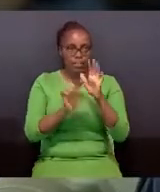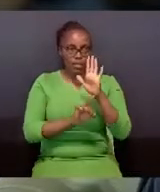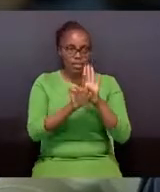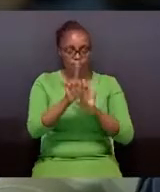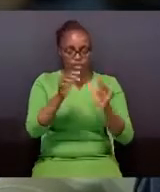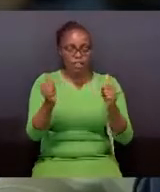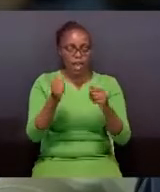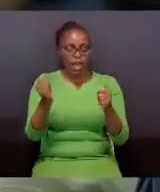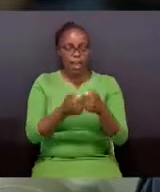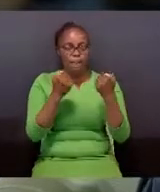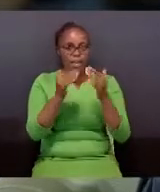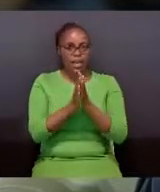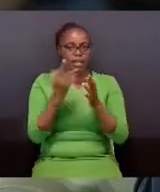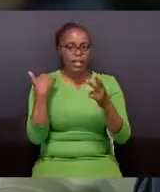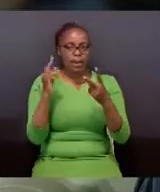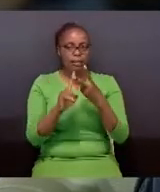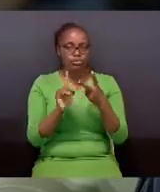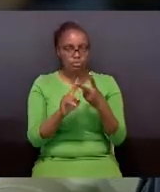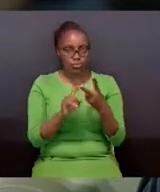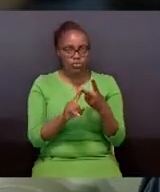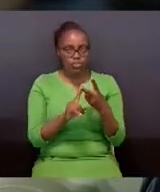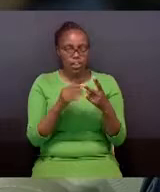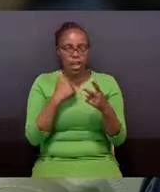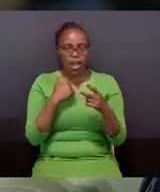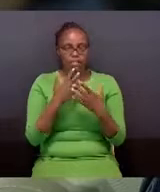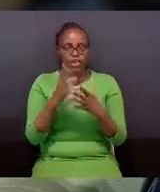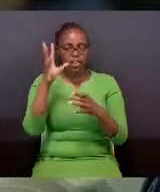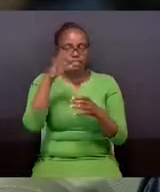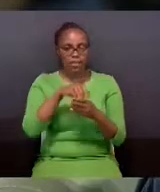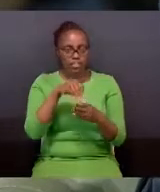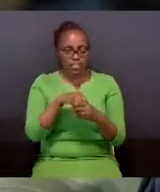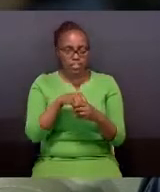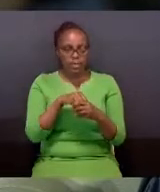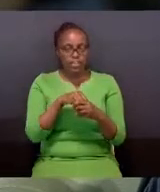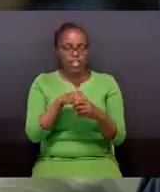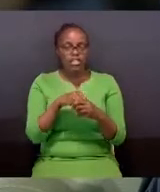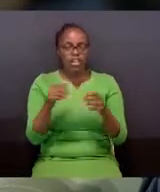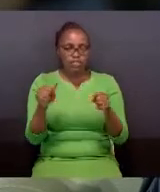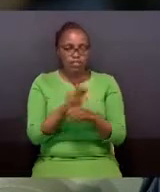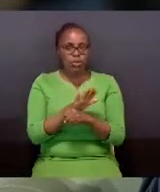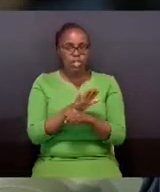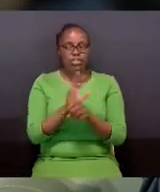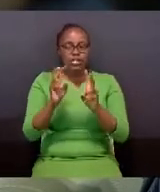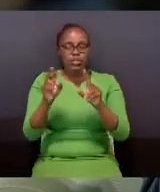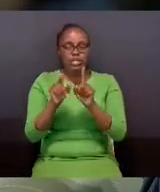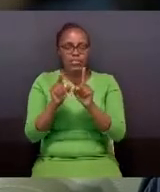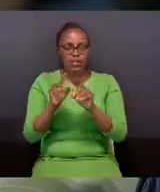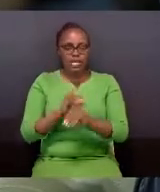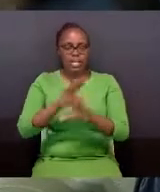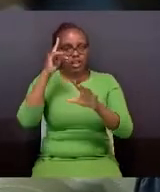takes place. Secondly, the investments, the map, the whole map is clear to